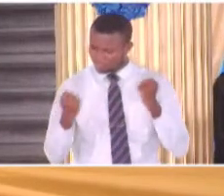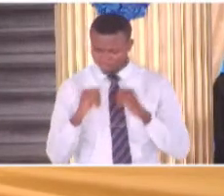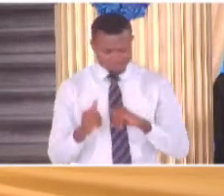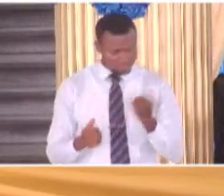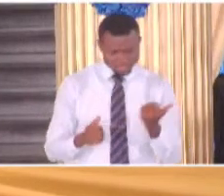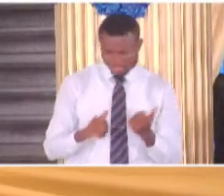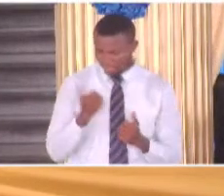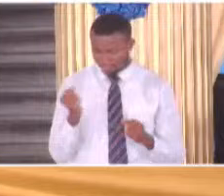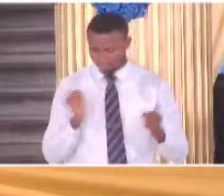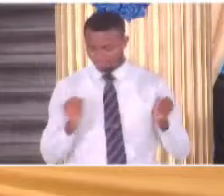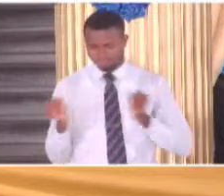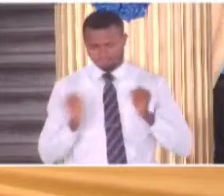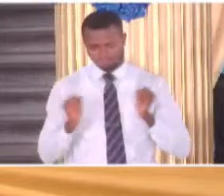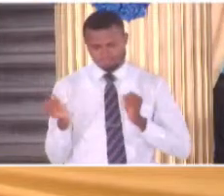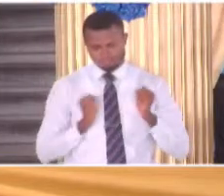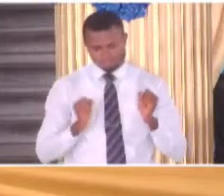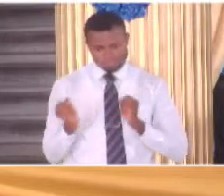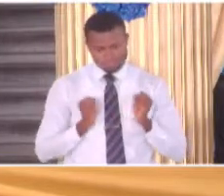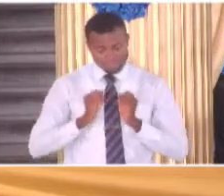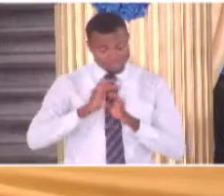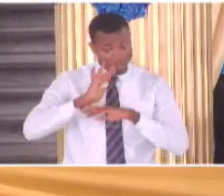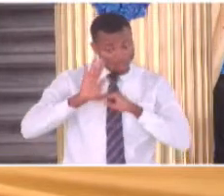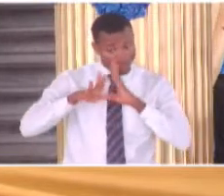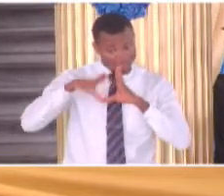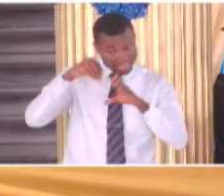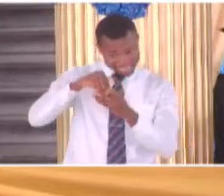sporting facilities, among others.